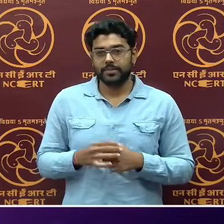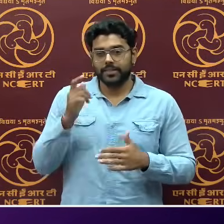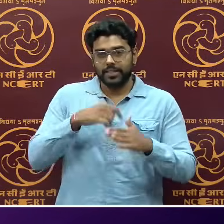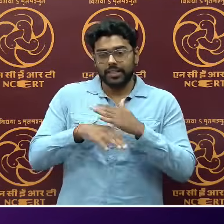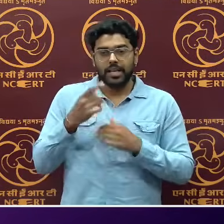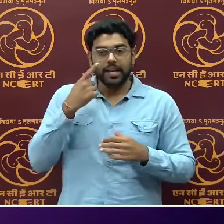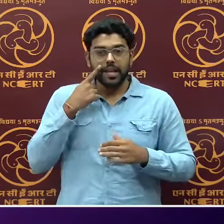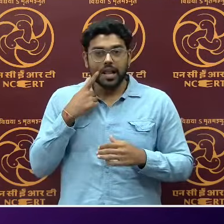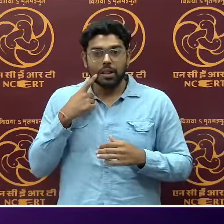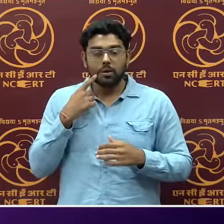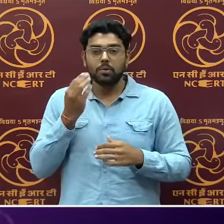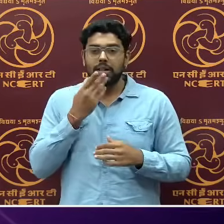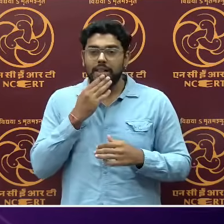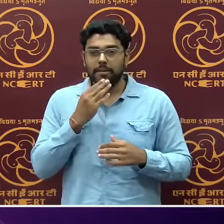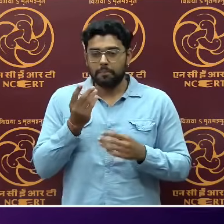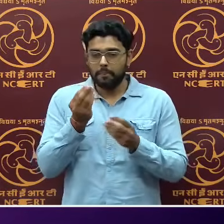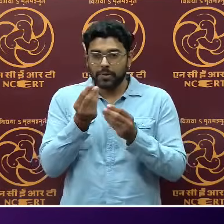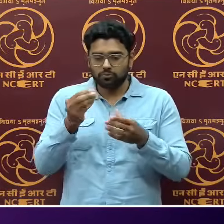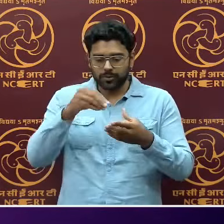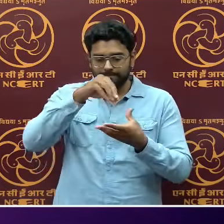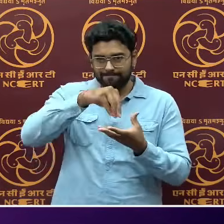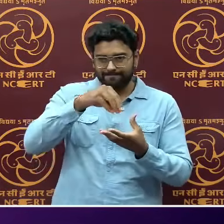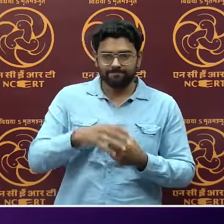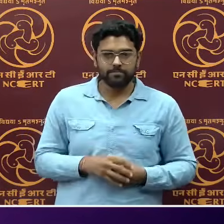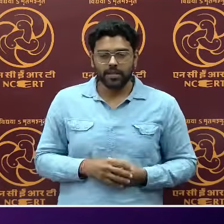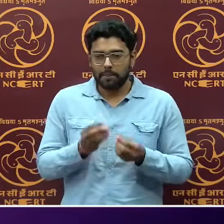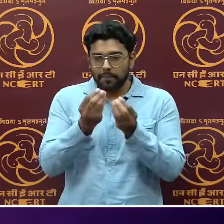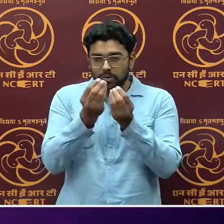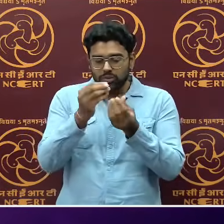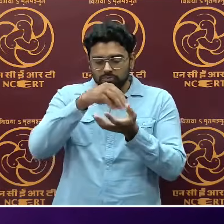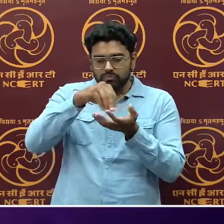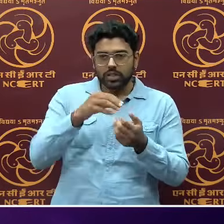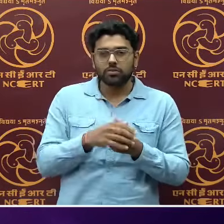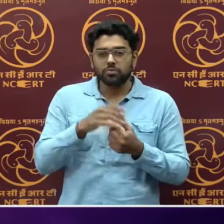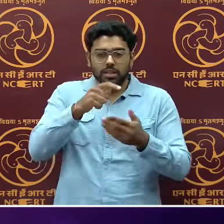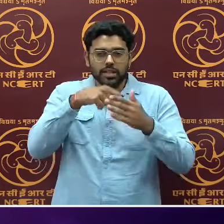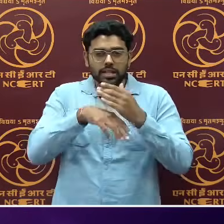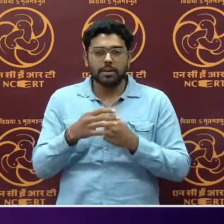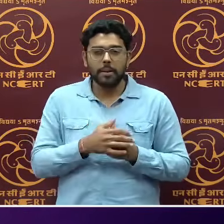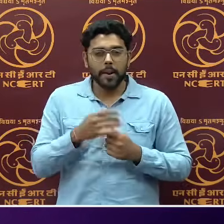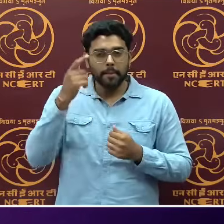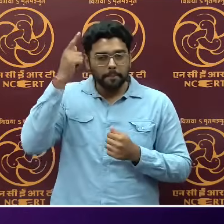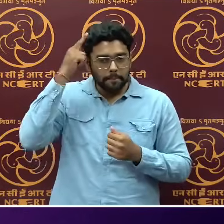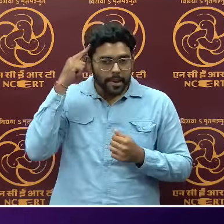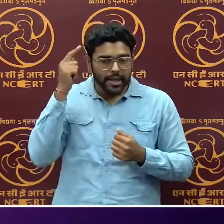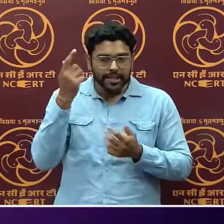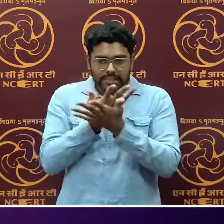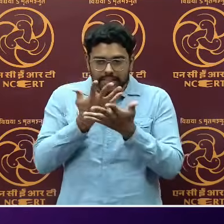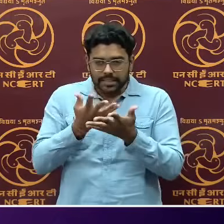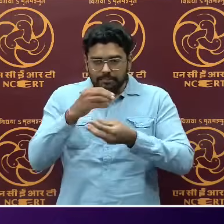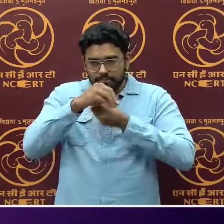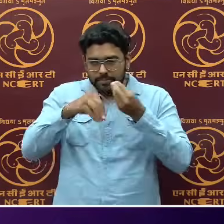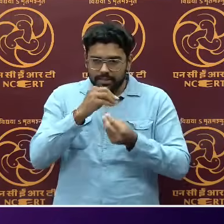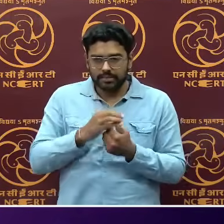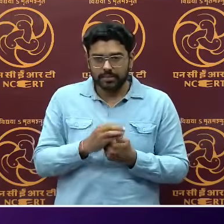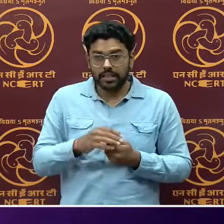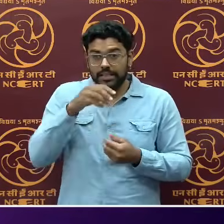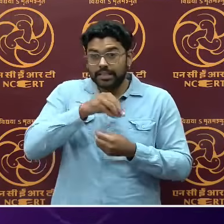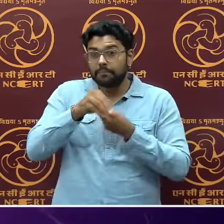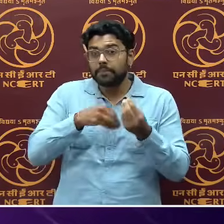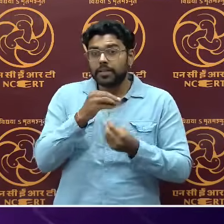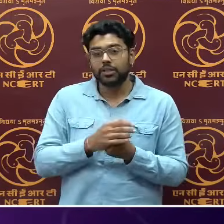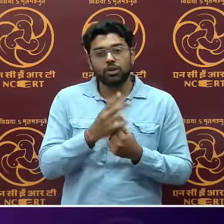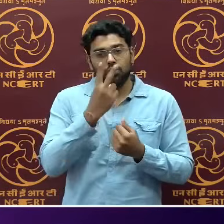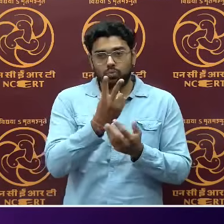yellow color powder, and in that some black color substances also mixed. So this mixture is of